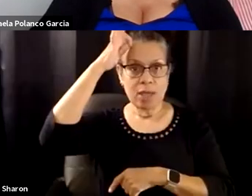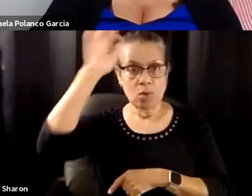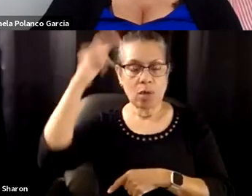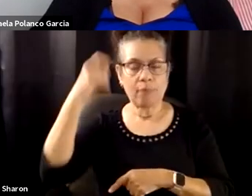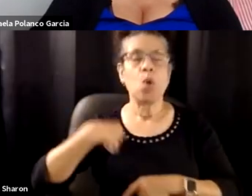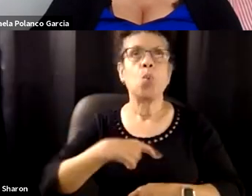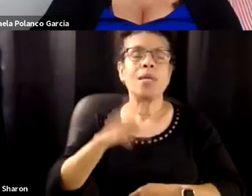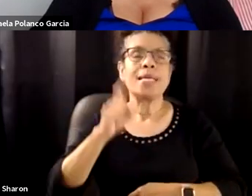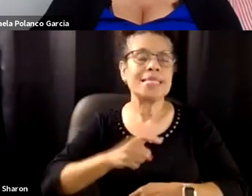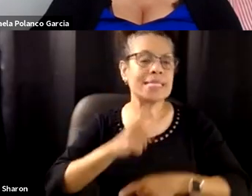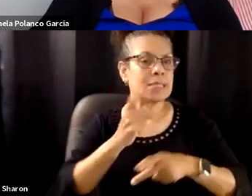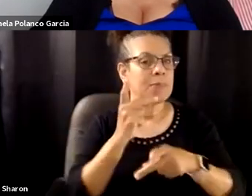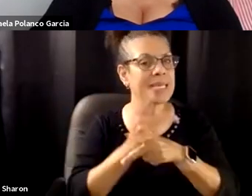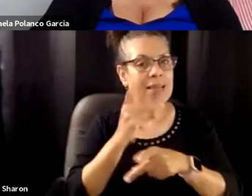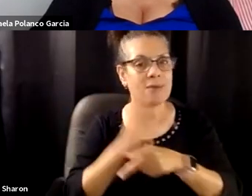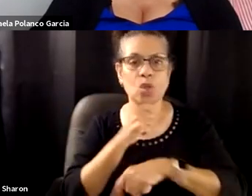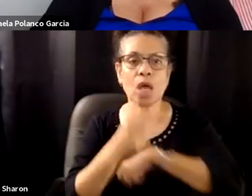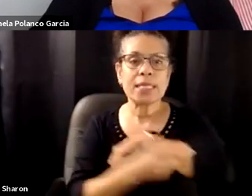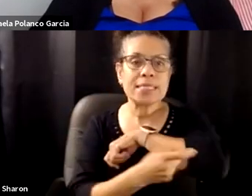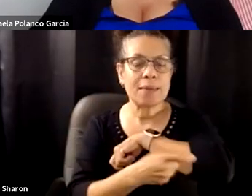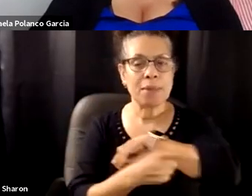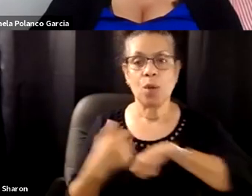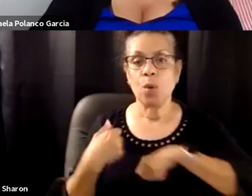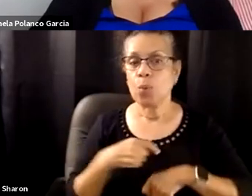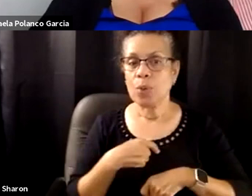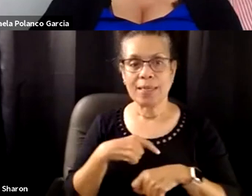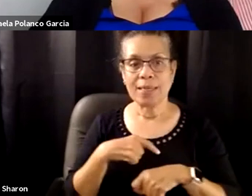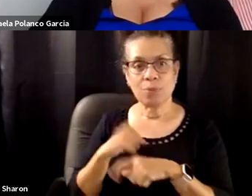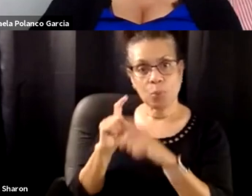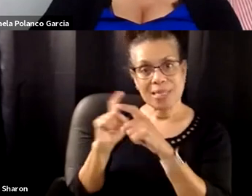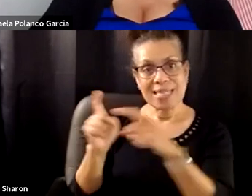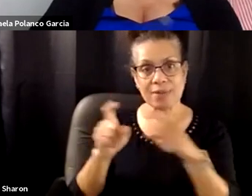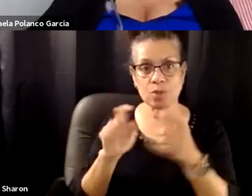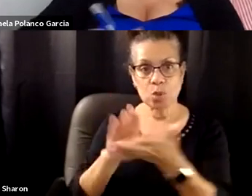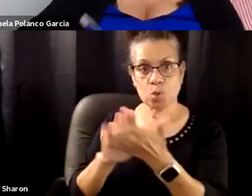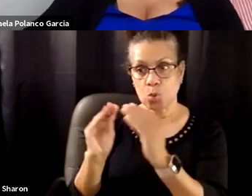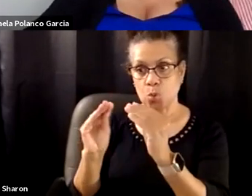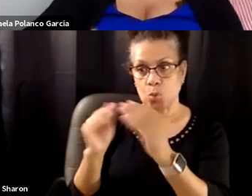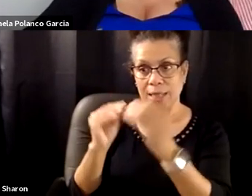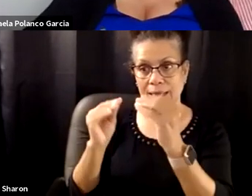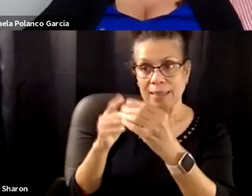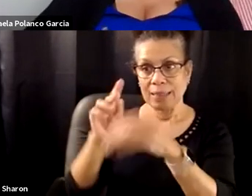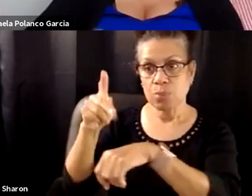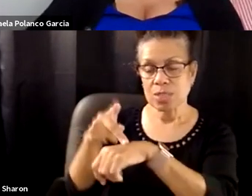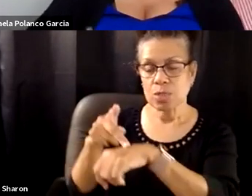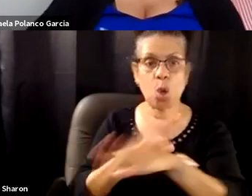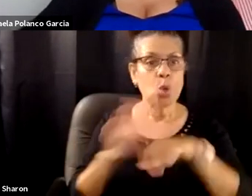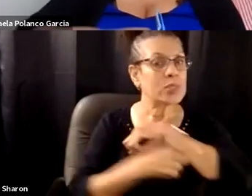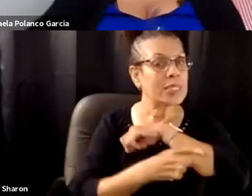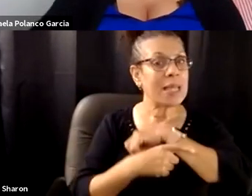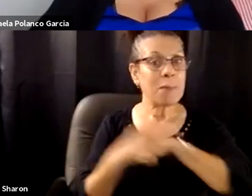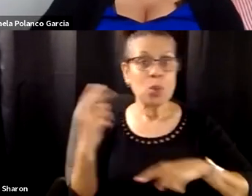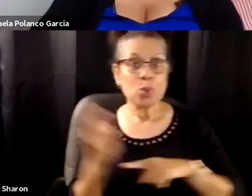to resist every temptation particularly in guidance we give to school leaders we have to resist temptation to use it as